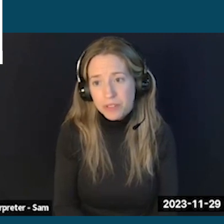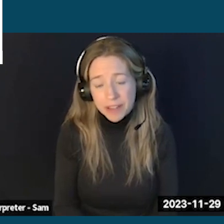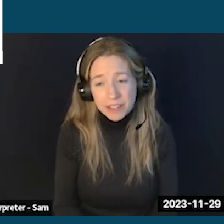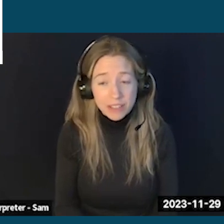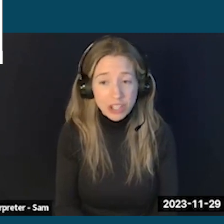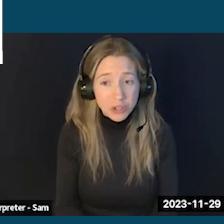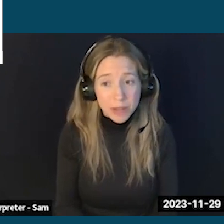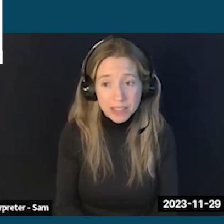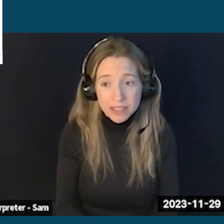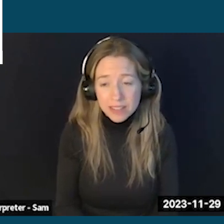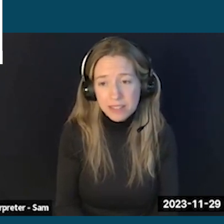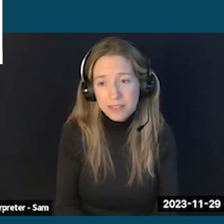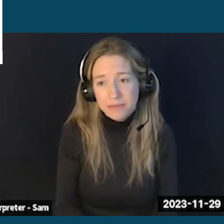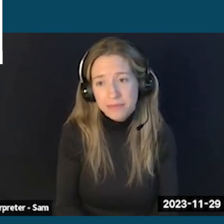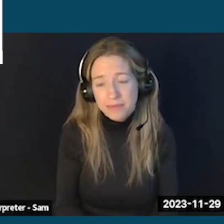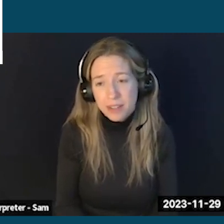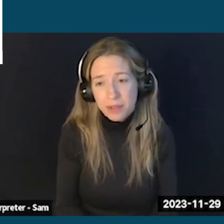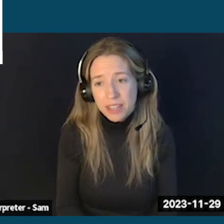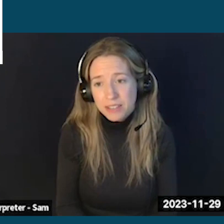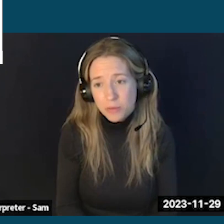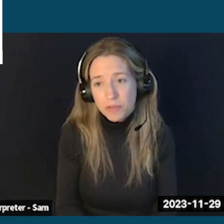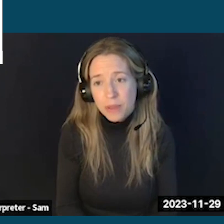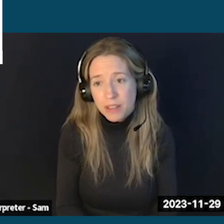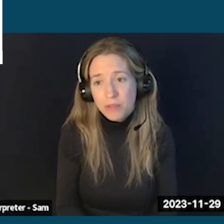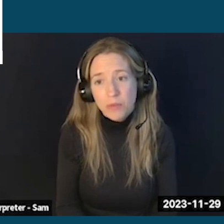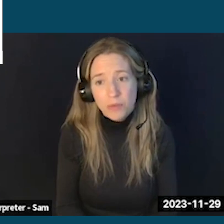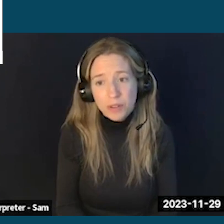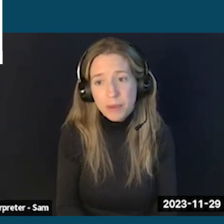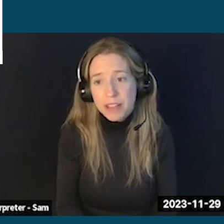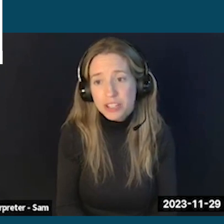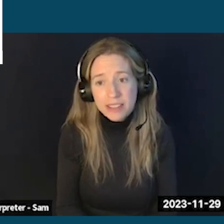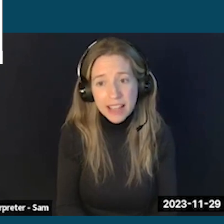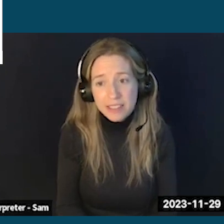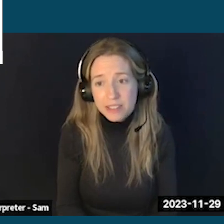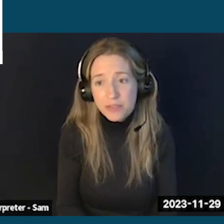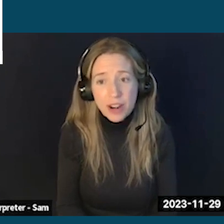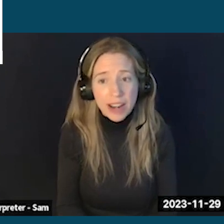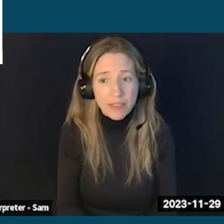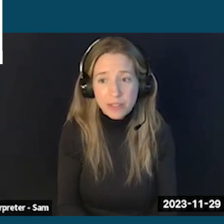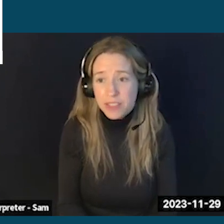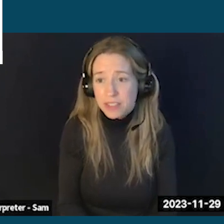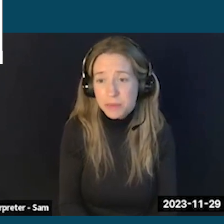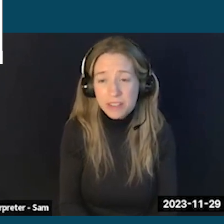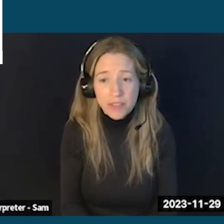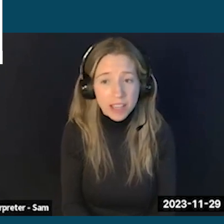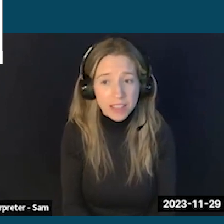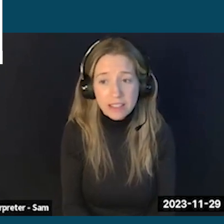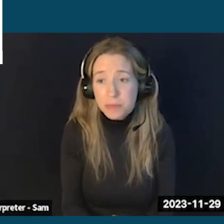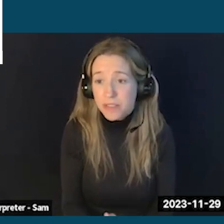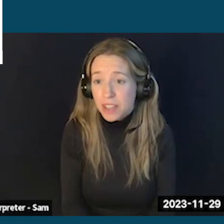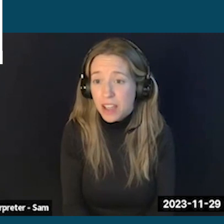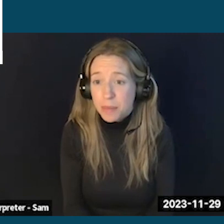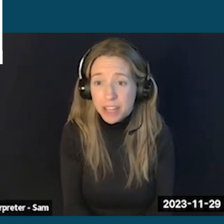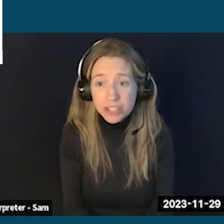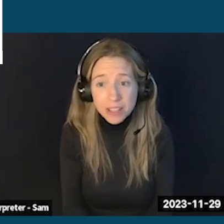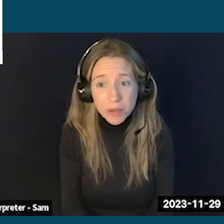And respect us as humans. That really hits home for me. Respect, just ask us for if there's anything specific, like a